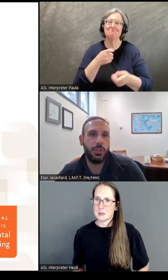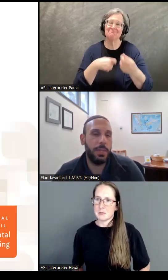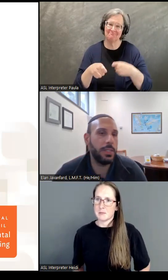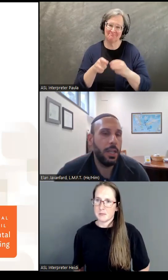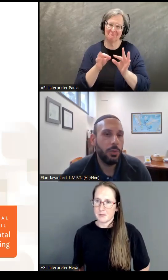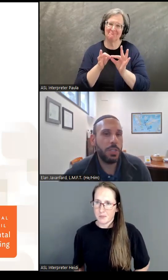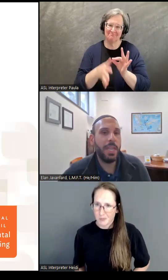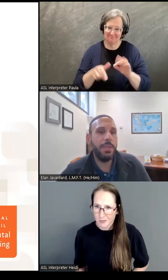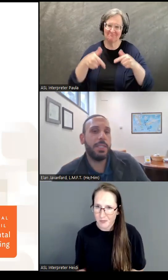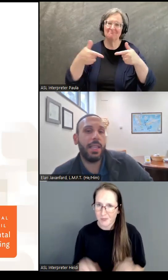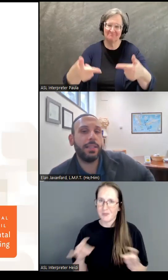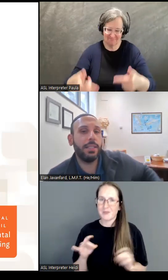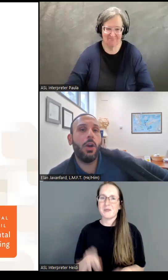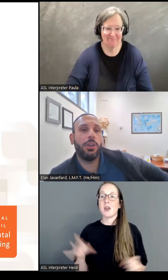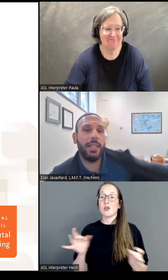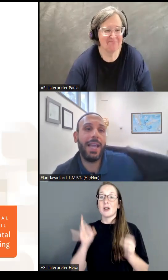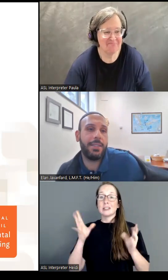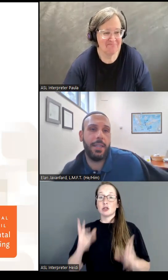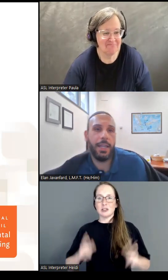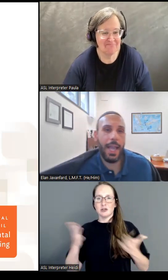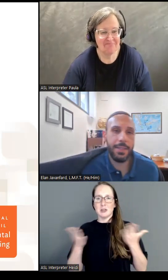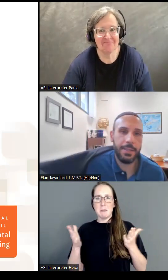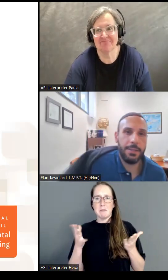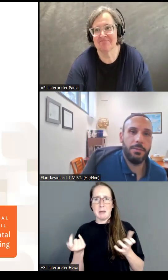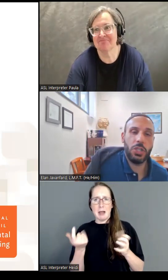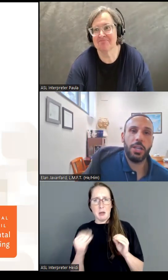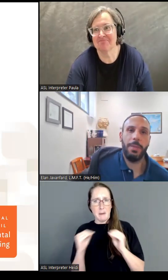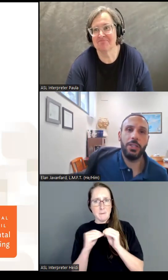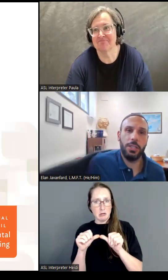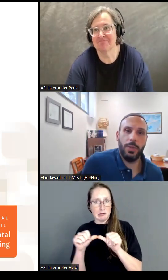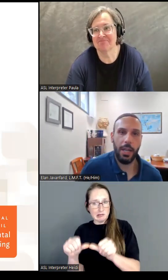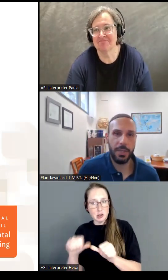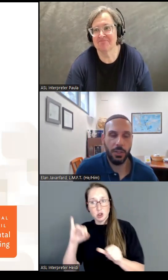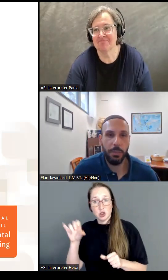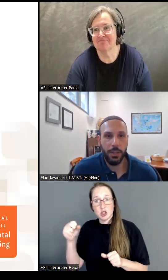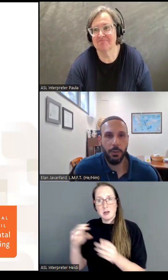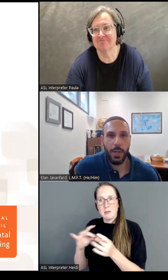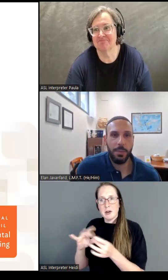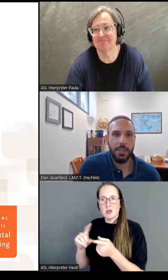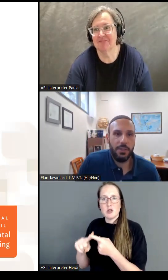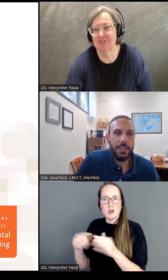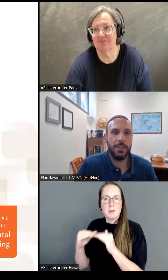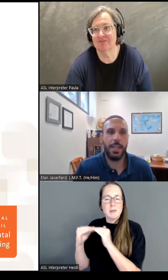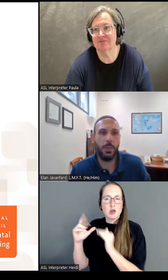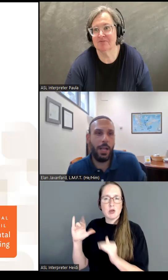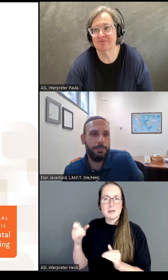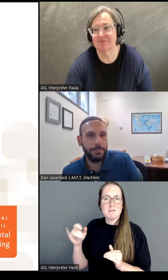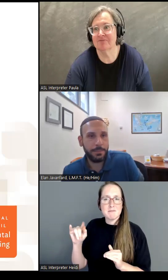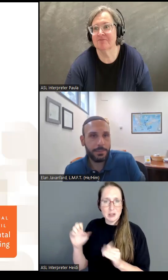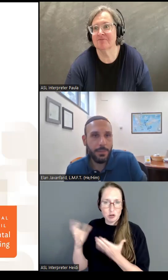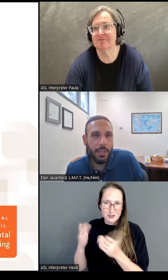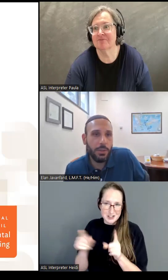residential treatment, which may be slightly longer lasting, as Josh mentioned when it comes to peer respite services as